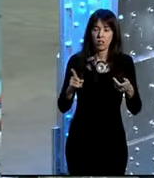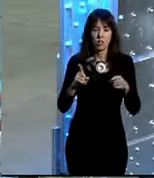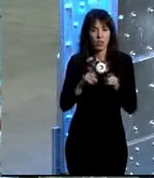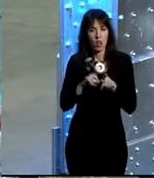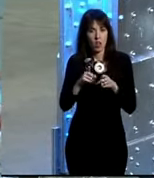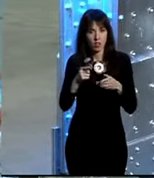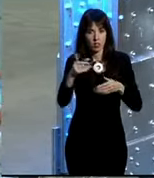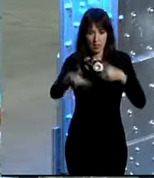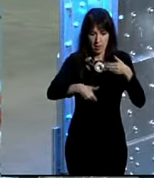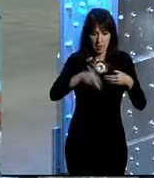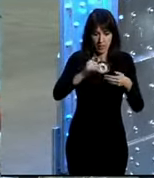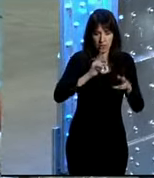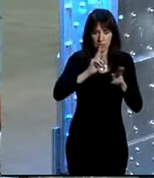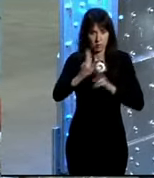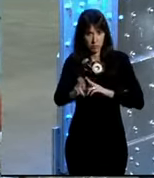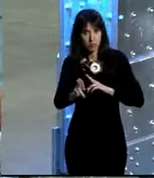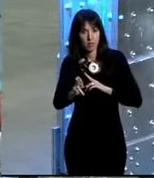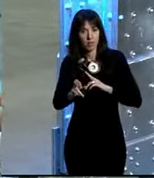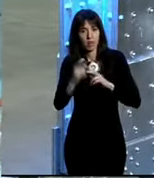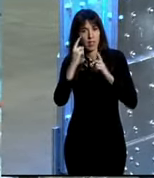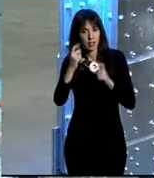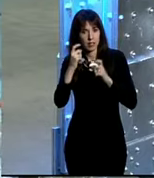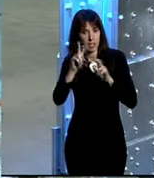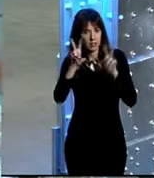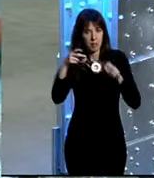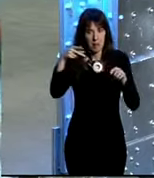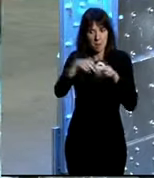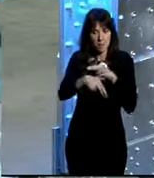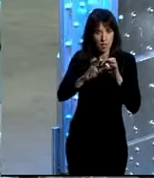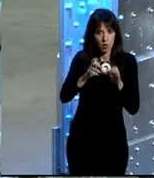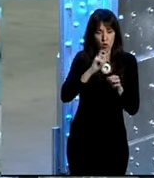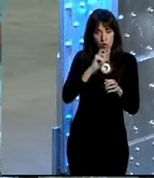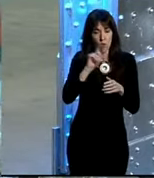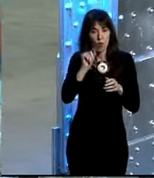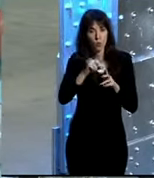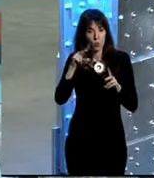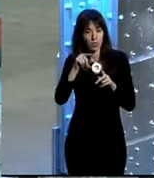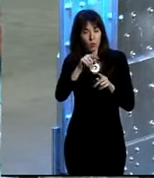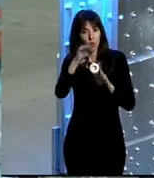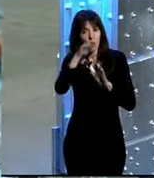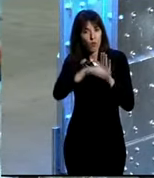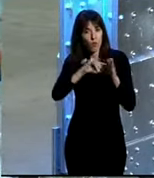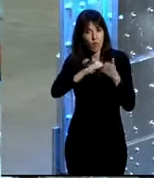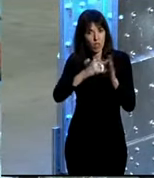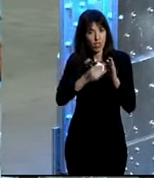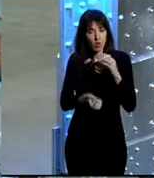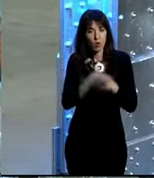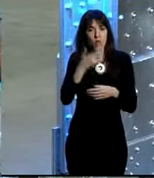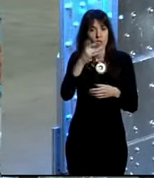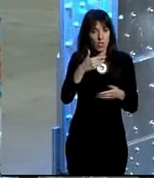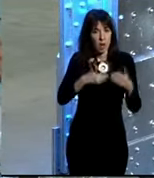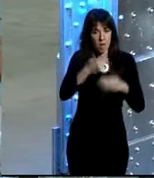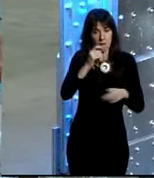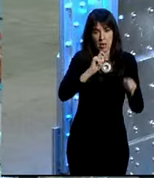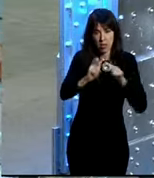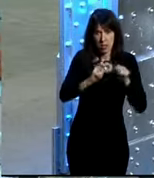thanks to this response. There is a demand and there is also a response in order to sort out the problem. This project was